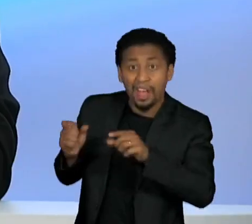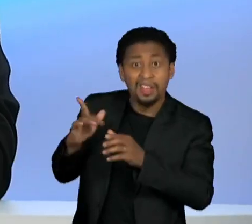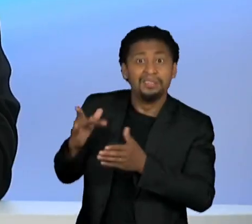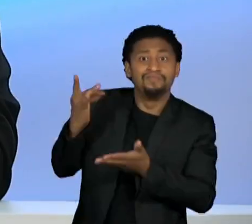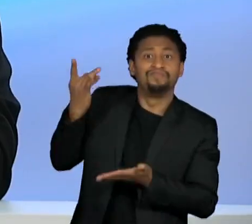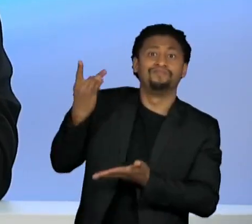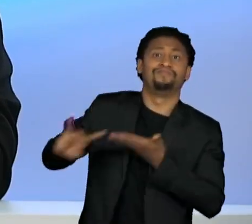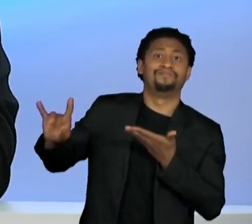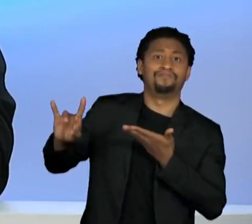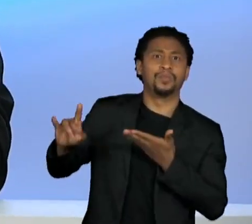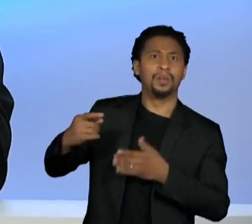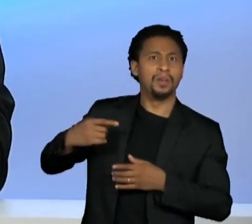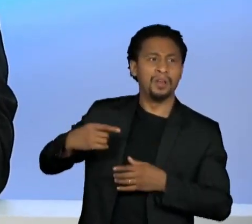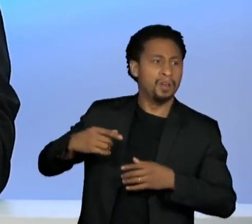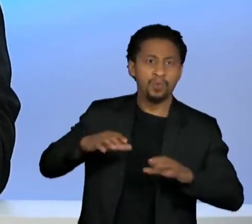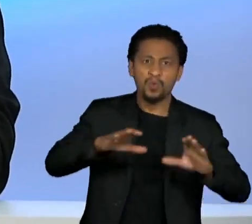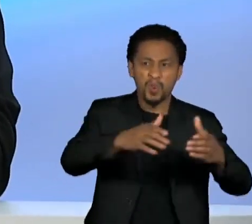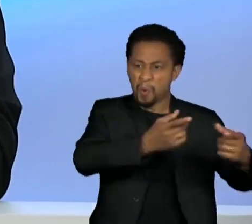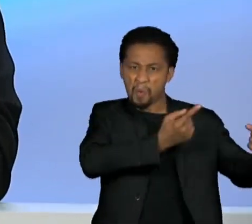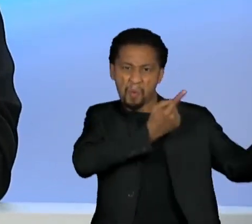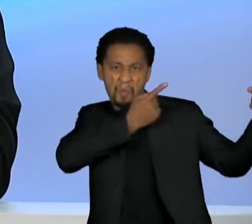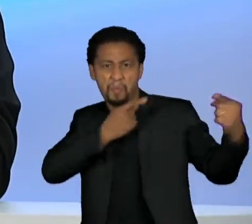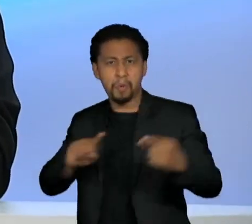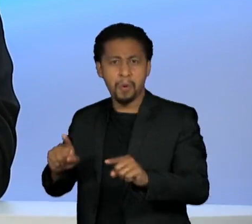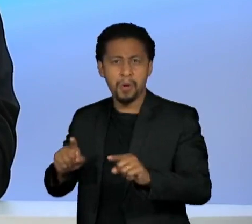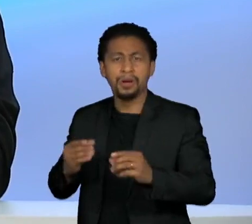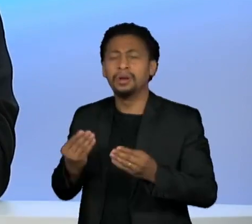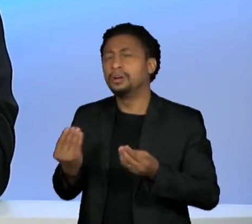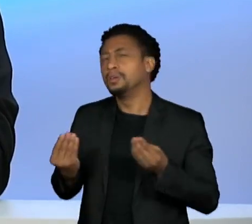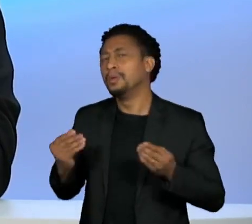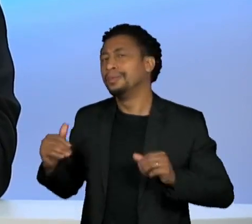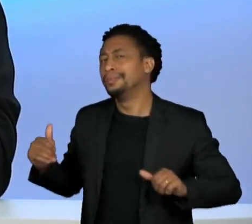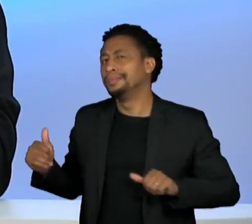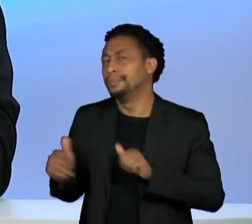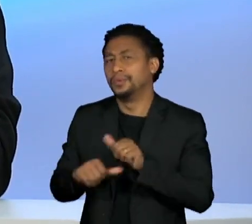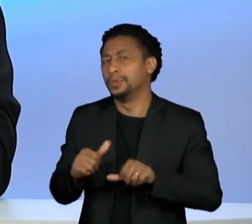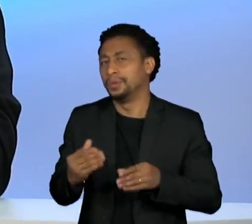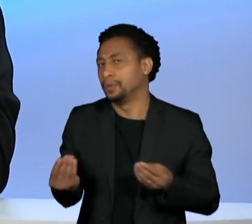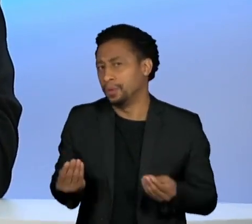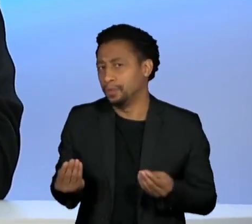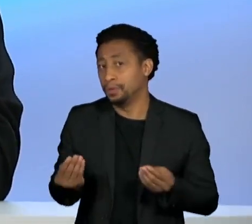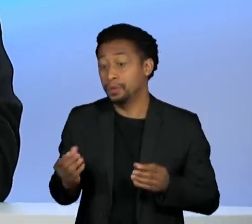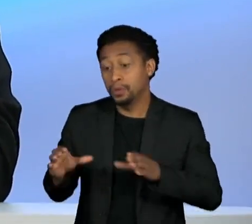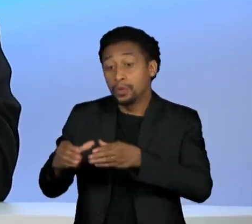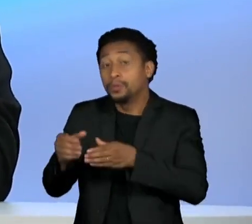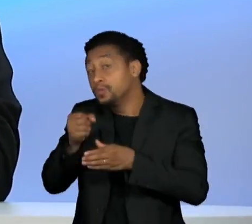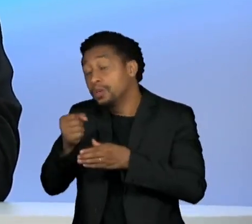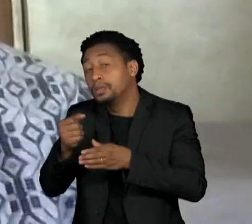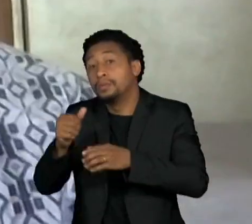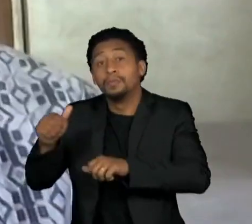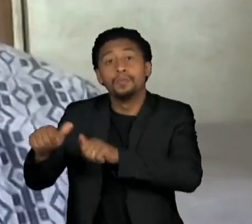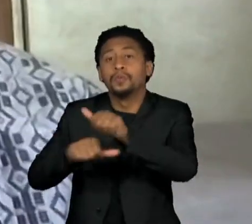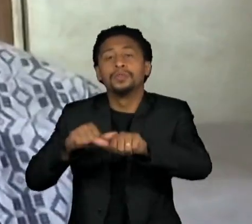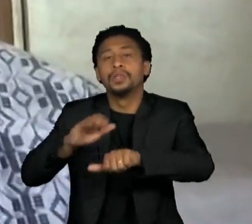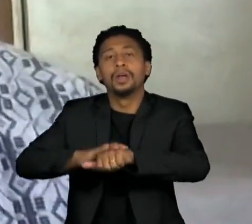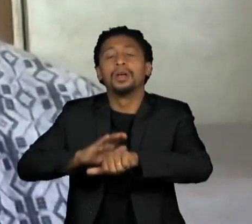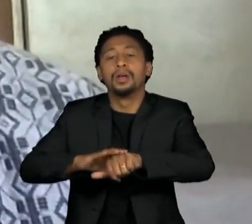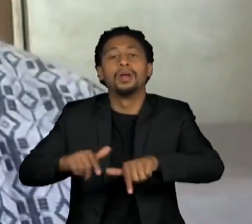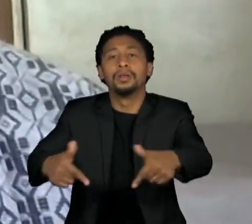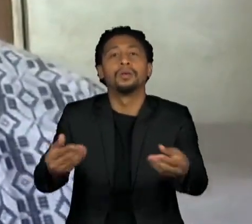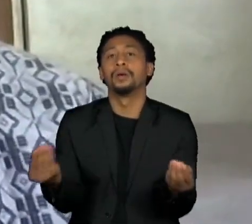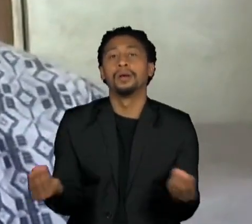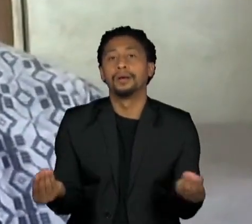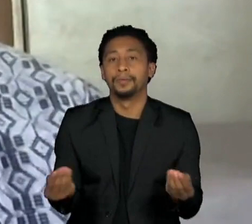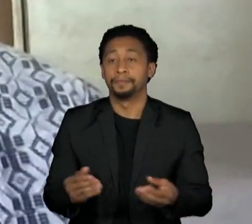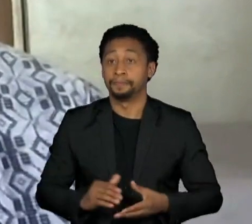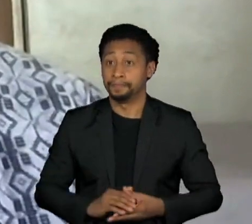alvo a ser atingido. Como é que a gente reverte esse processo? O que o jornalismo precisa fazer para reverter esse processo? Katya,